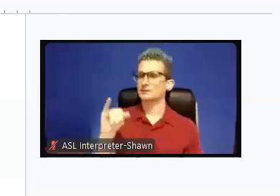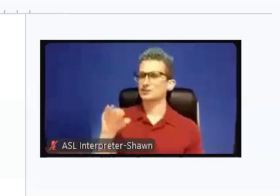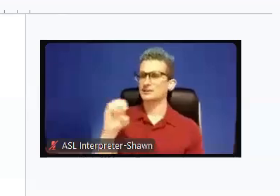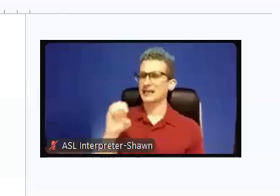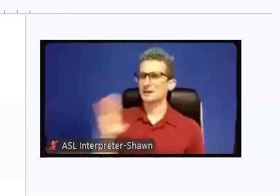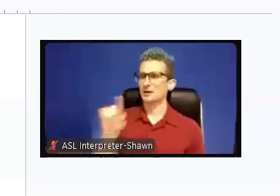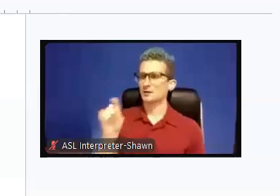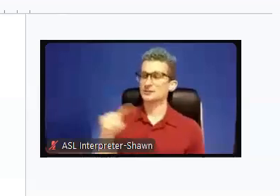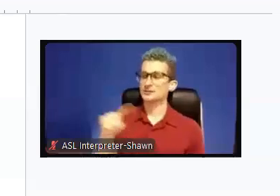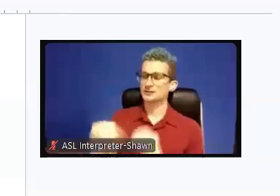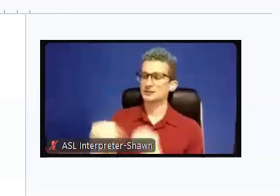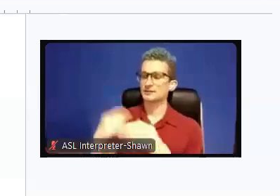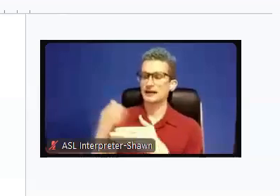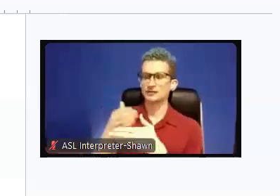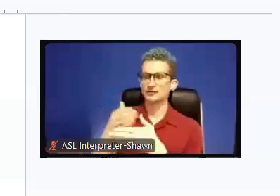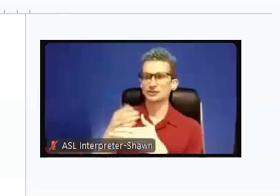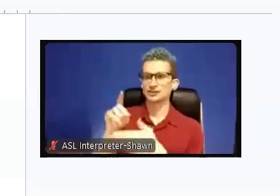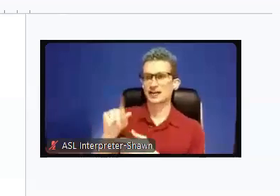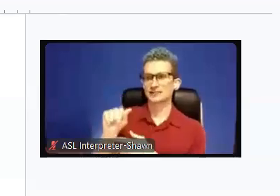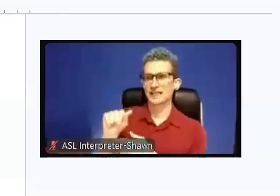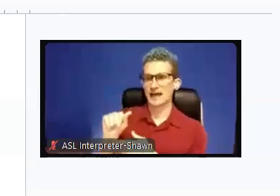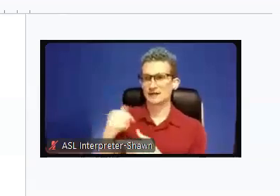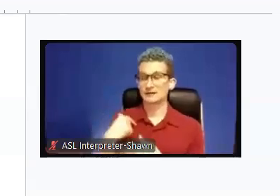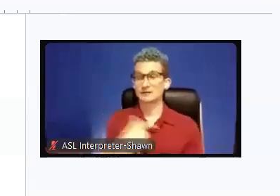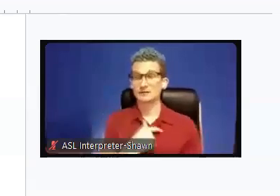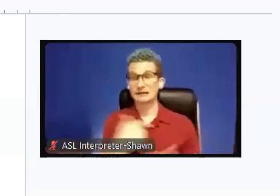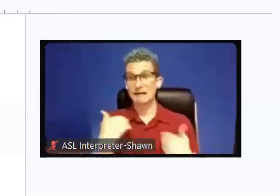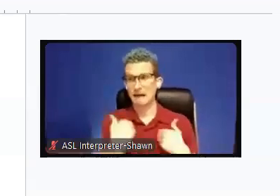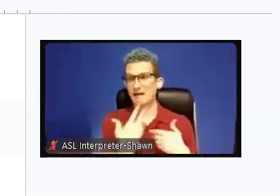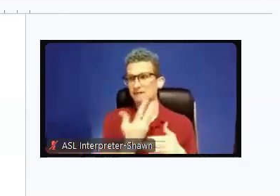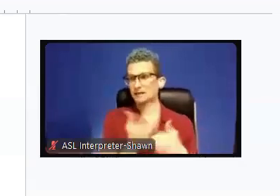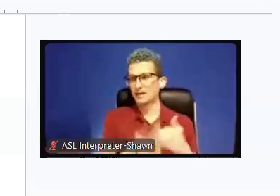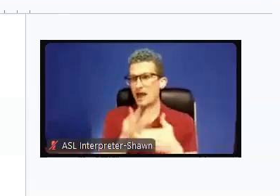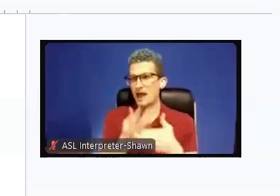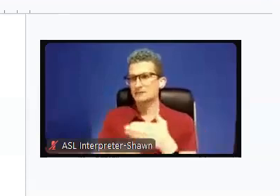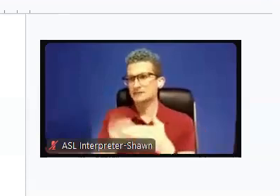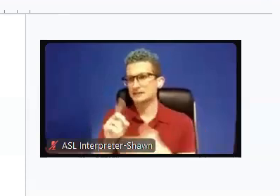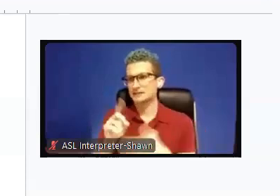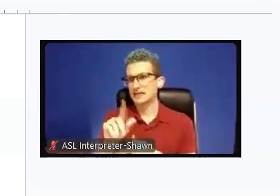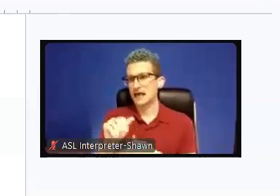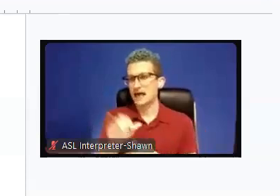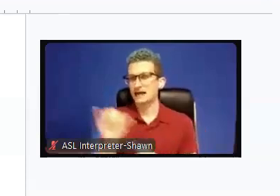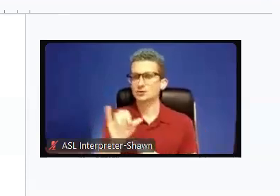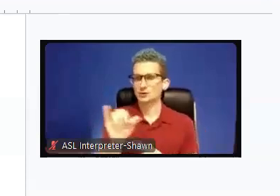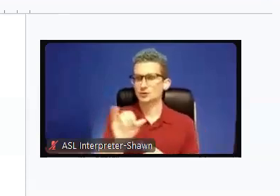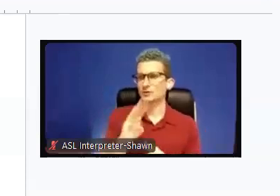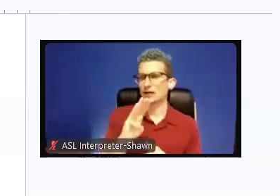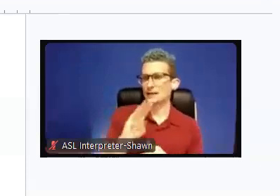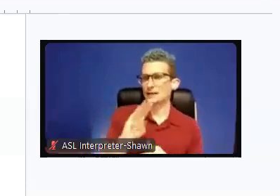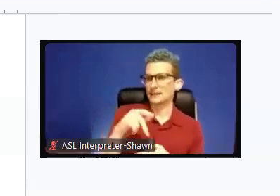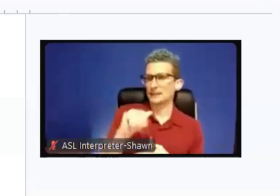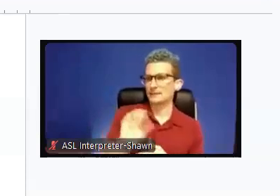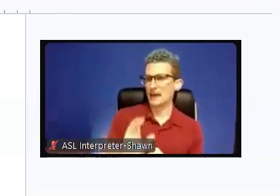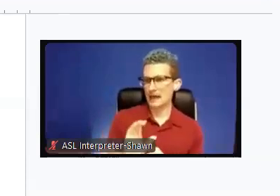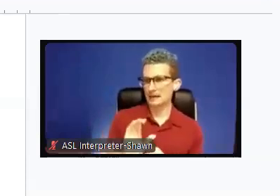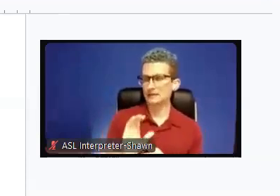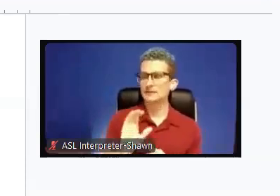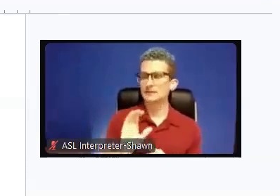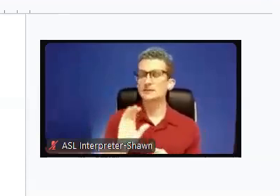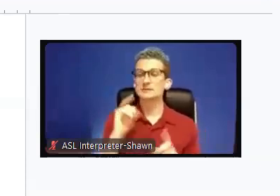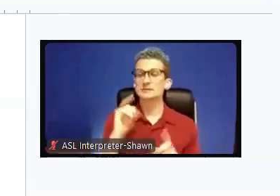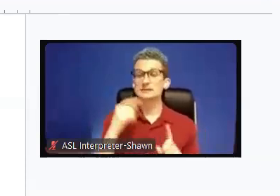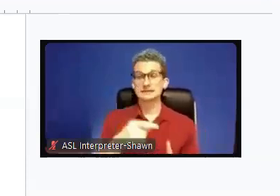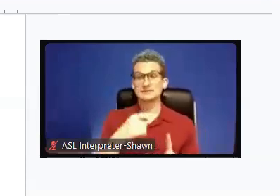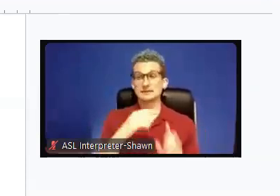some gaps in data too over in our world at BHAAC and kind of specifically around that